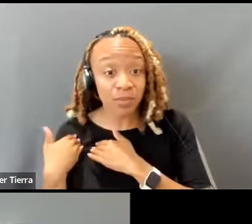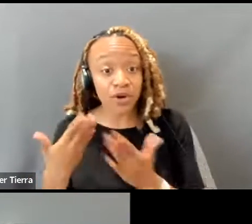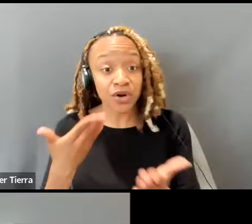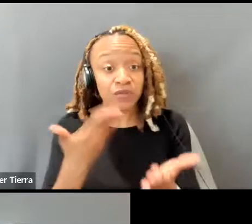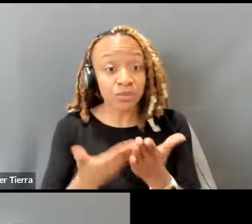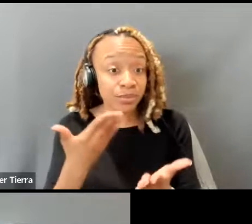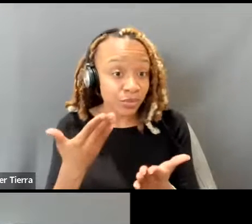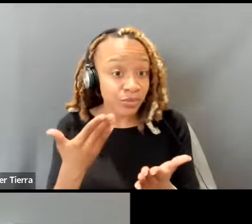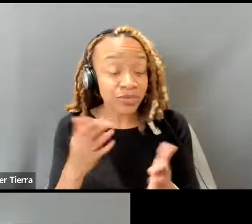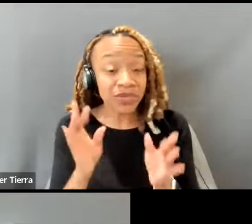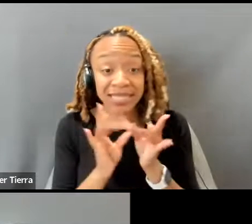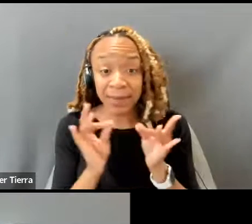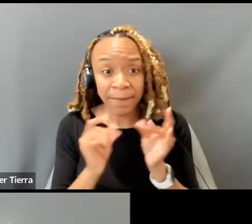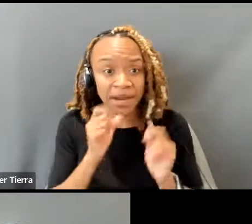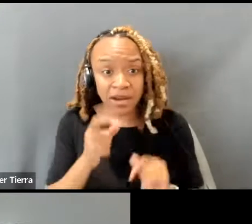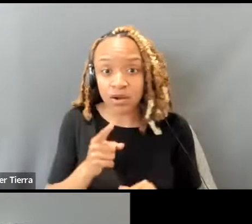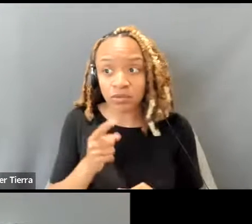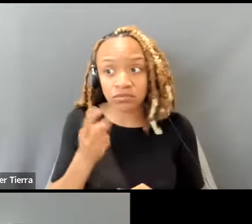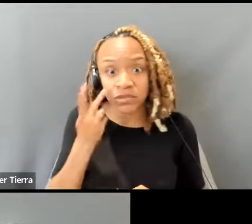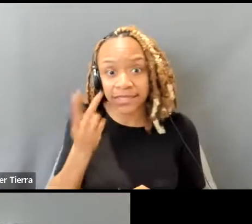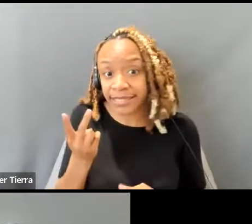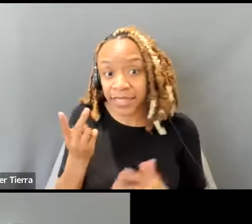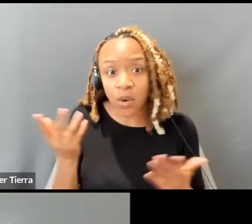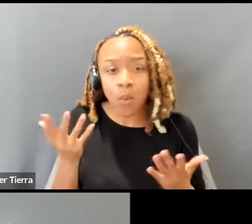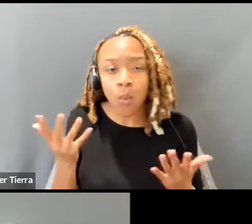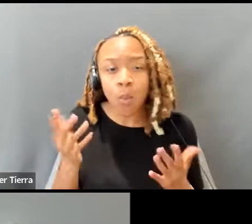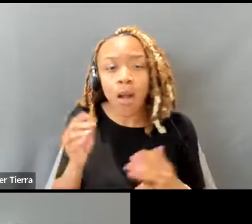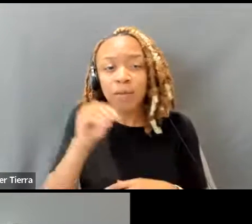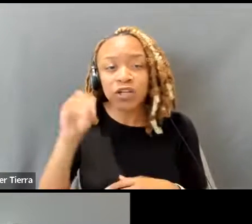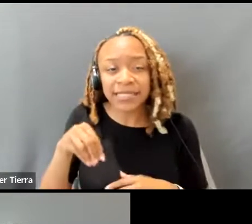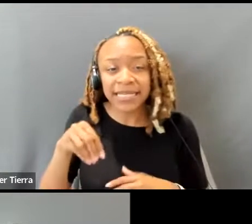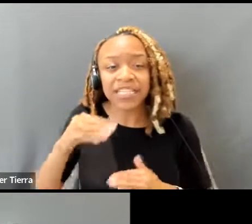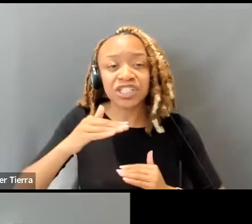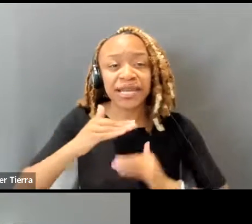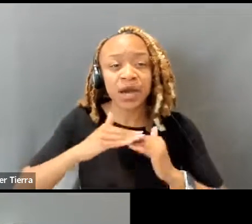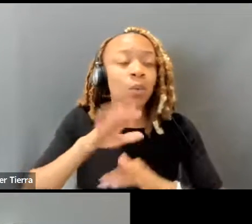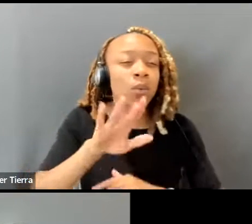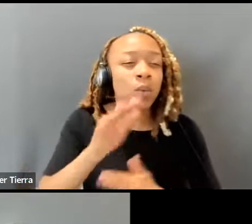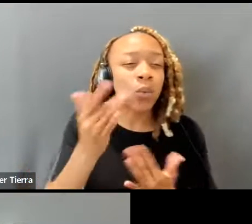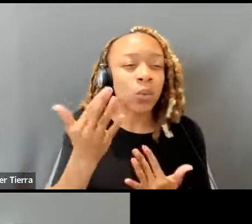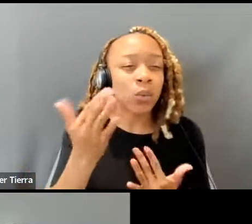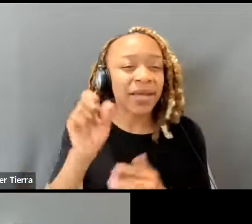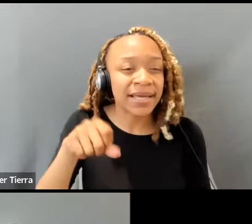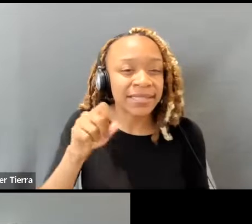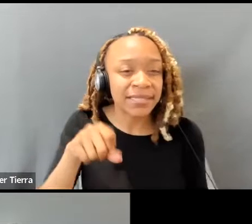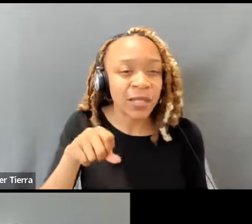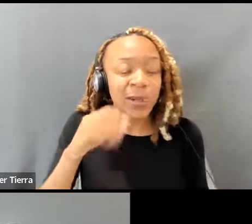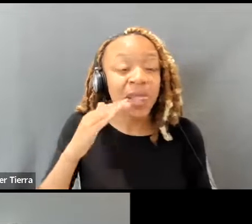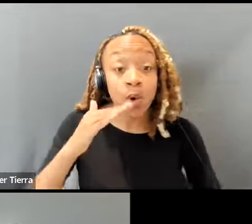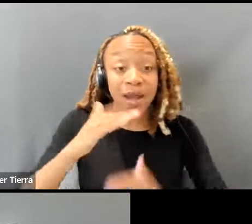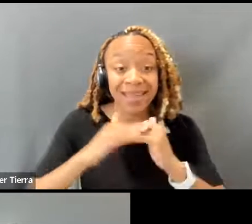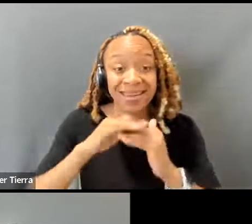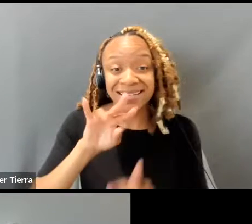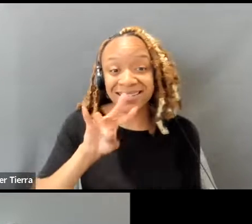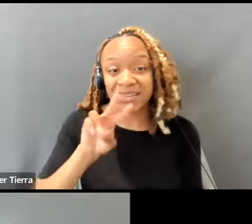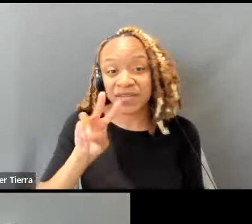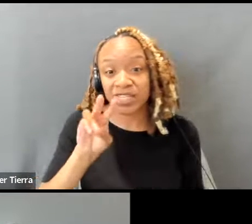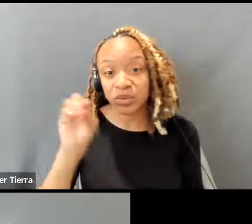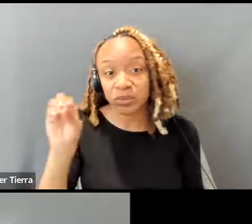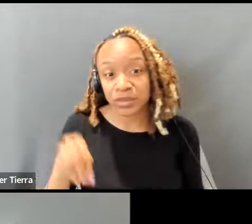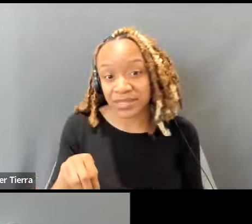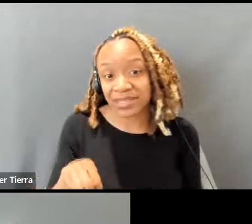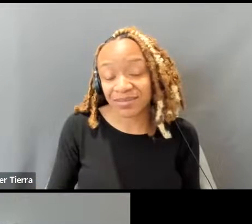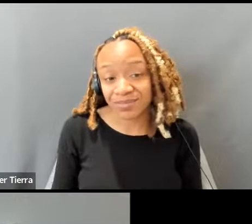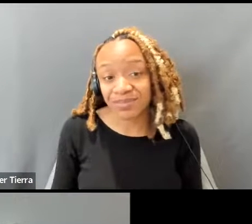see where they're telling us what percentage they actually hit. Oh, actually they do. They're going to hit 72%.